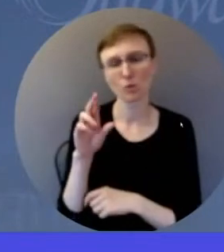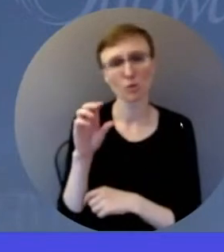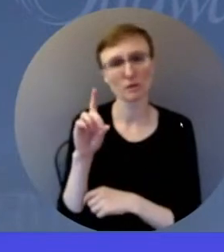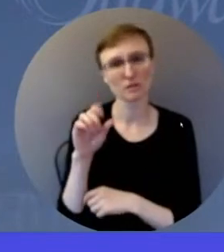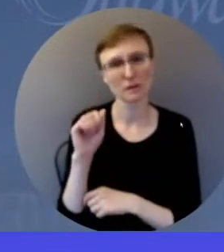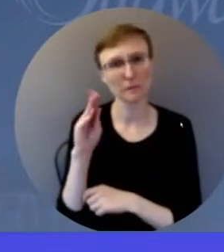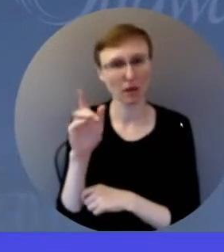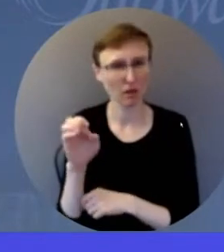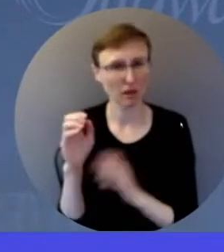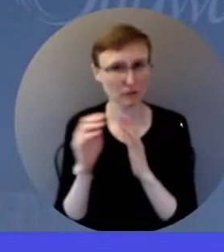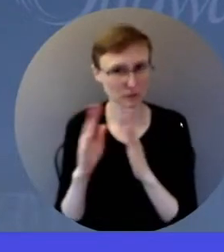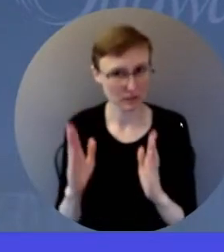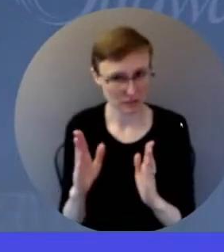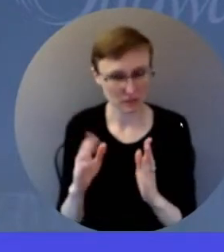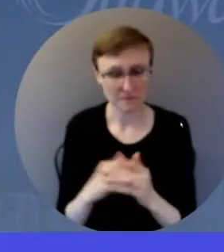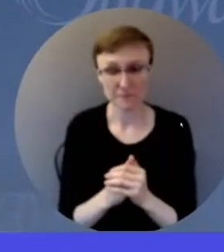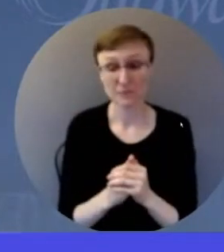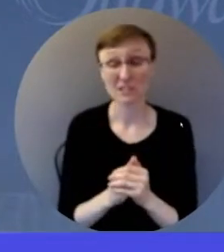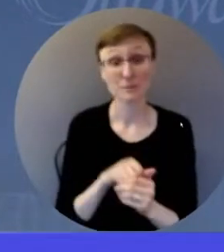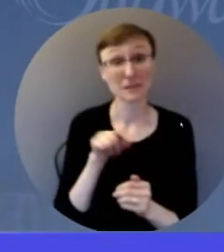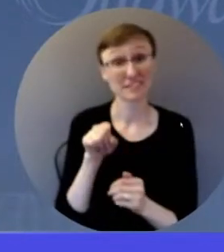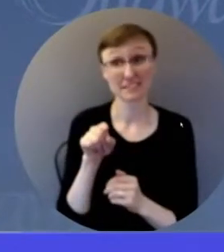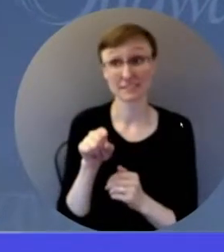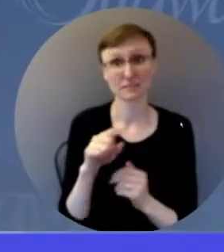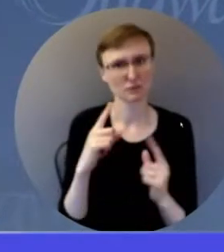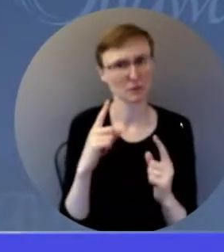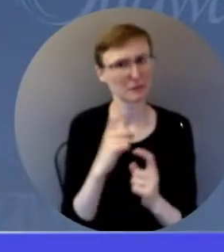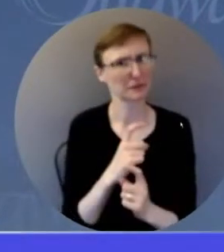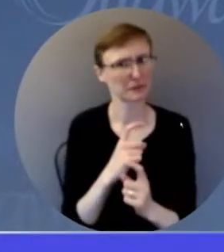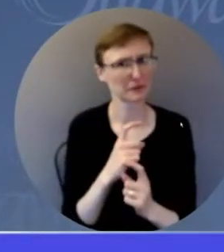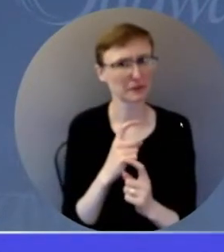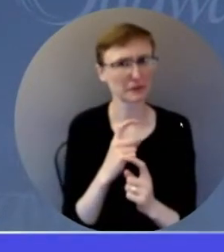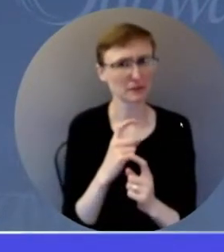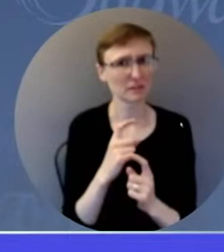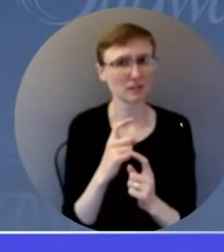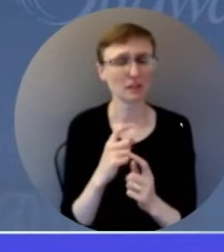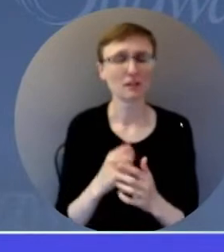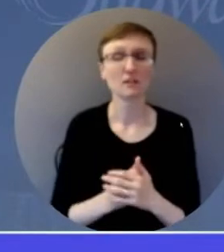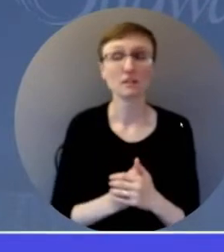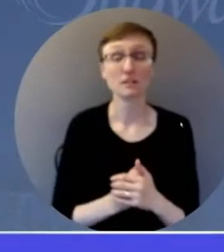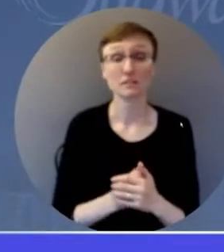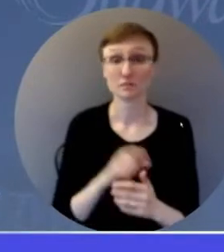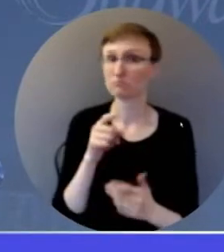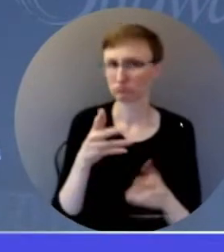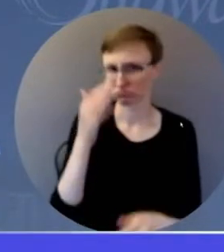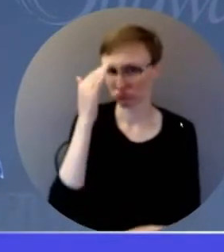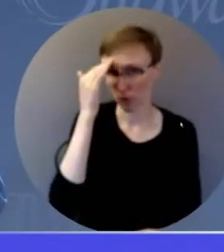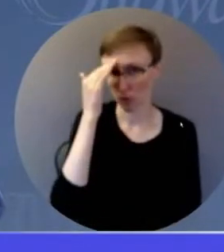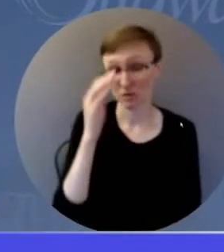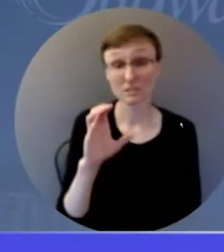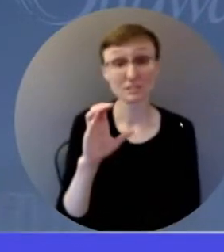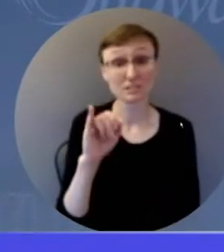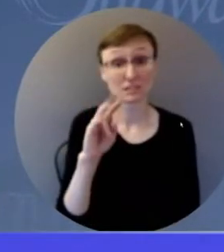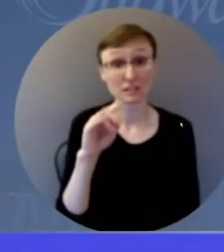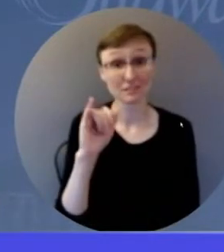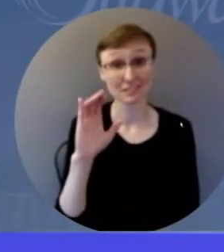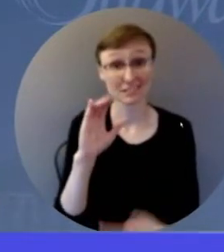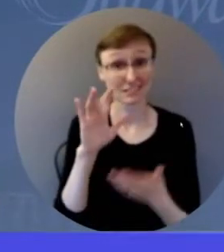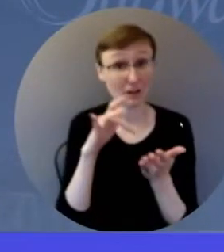complicated piece of real estate, as you know, John, because you've got the Civic Centre connected really